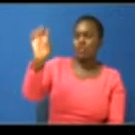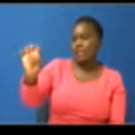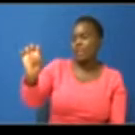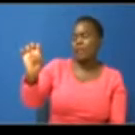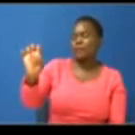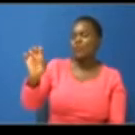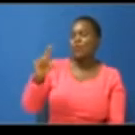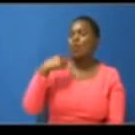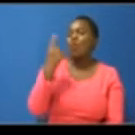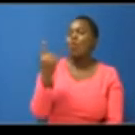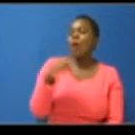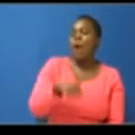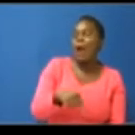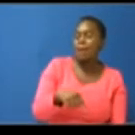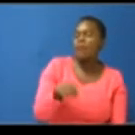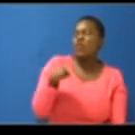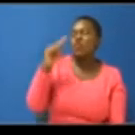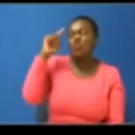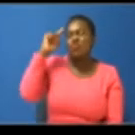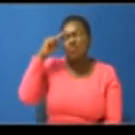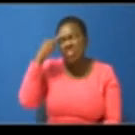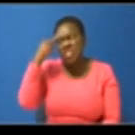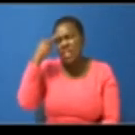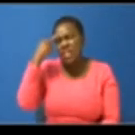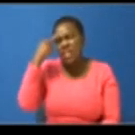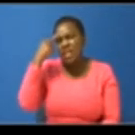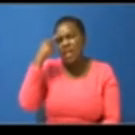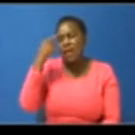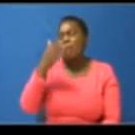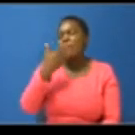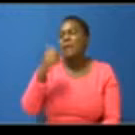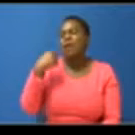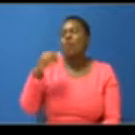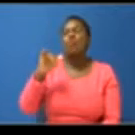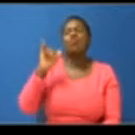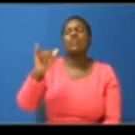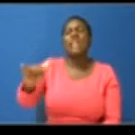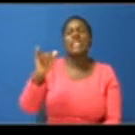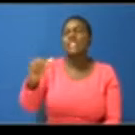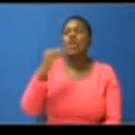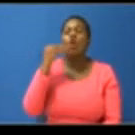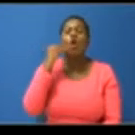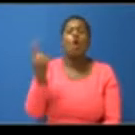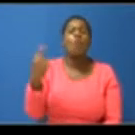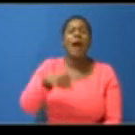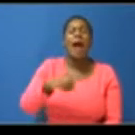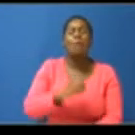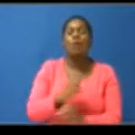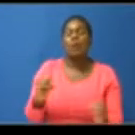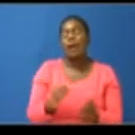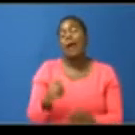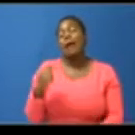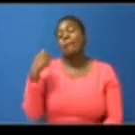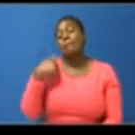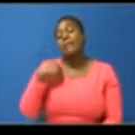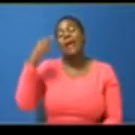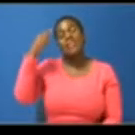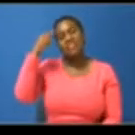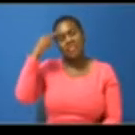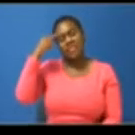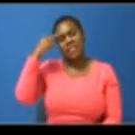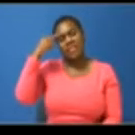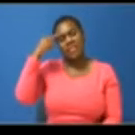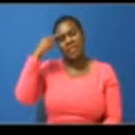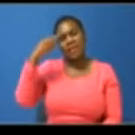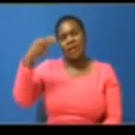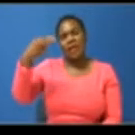with who showed up and any of you who should have stayed at home this after this evening actually i think for me except